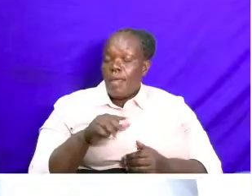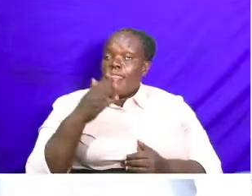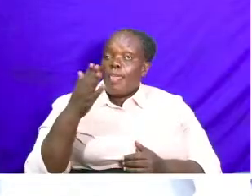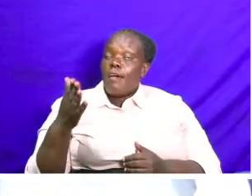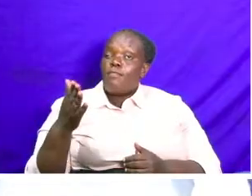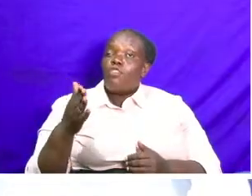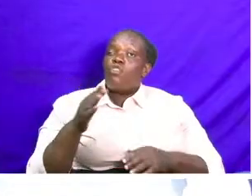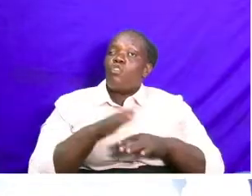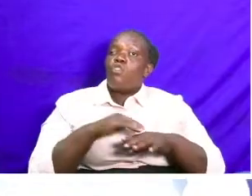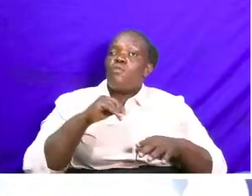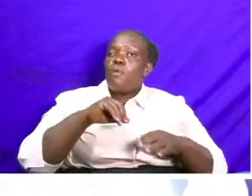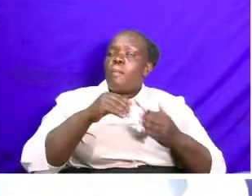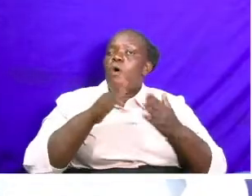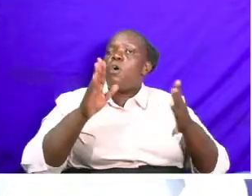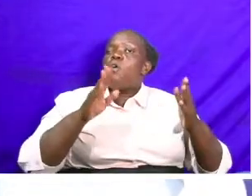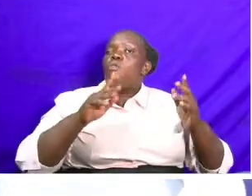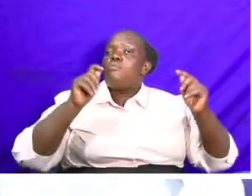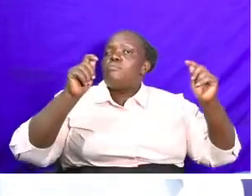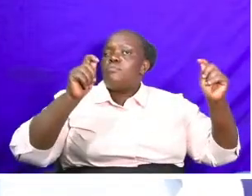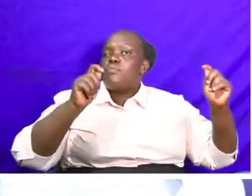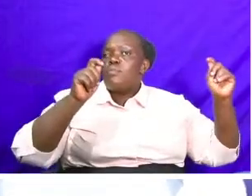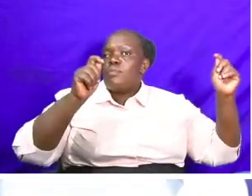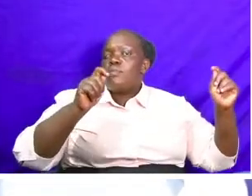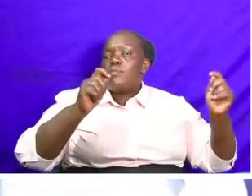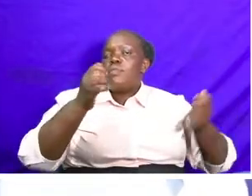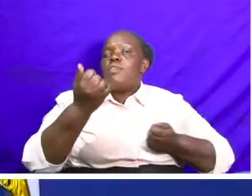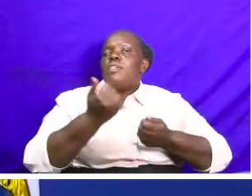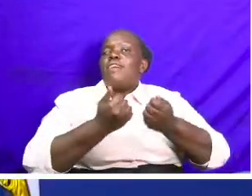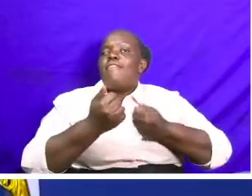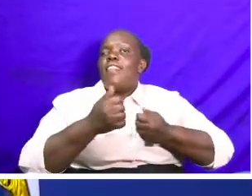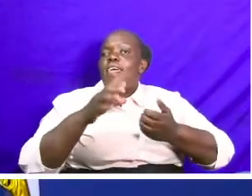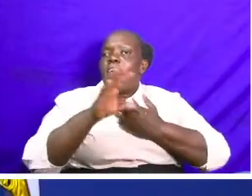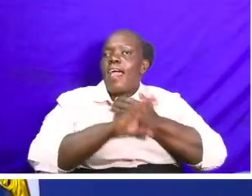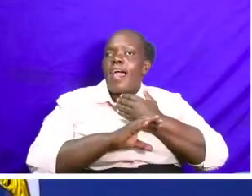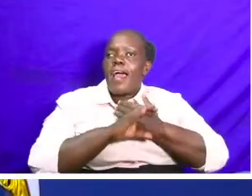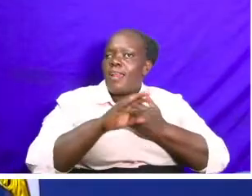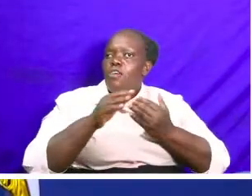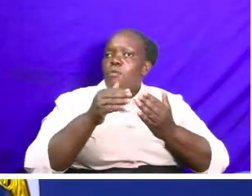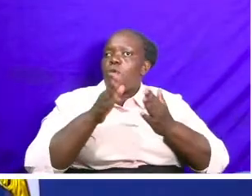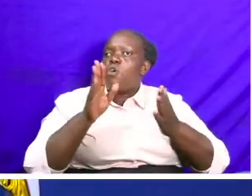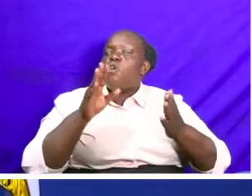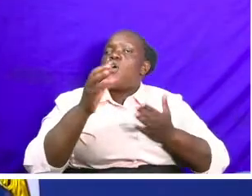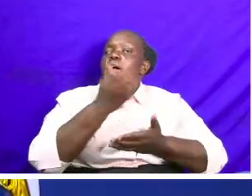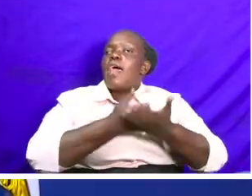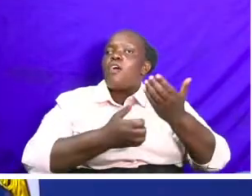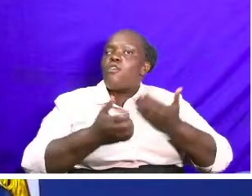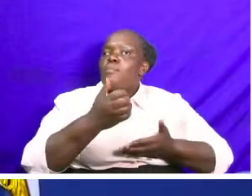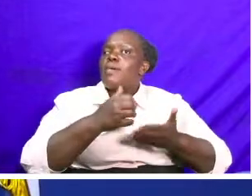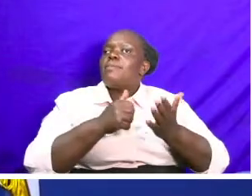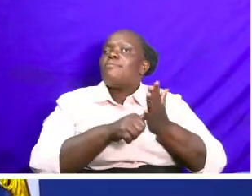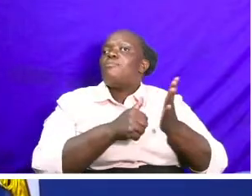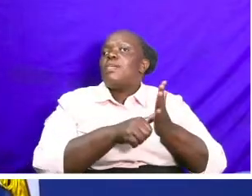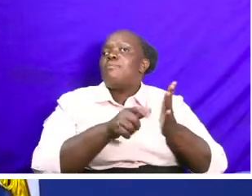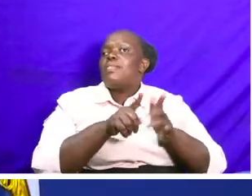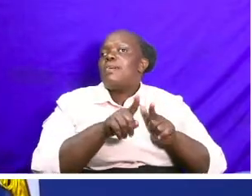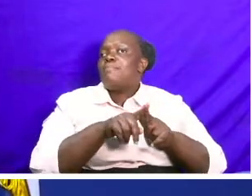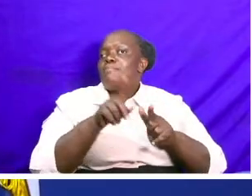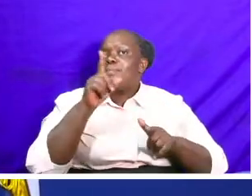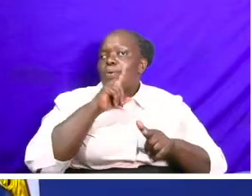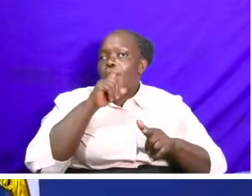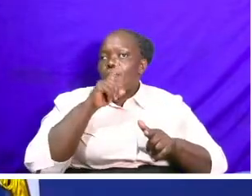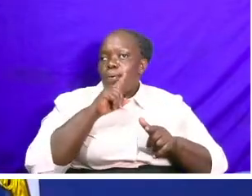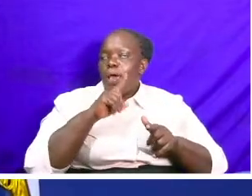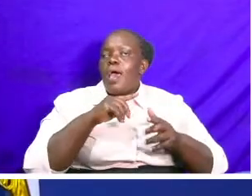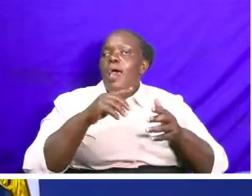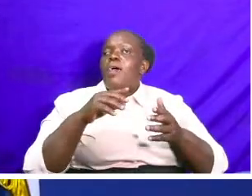Therefore, call for further protests risk driving the country into further economic crisis, severely harming the